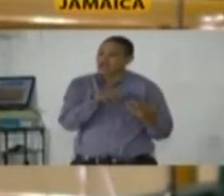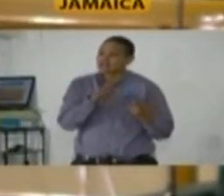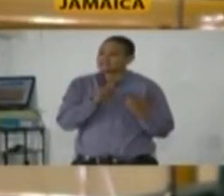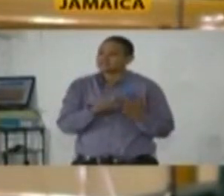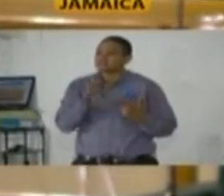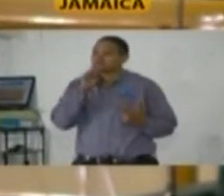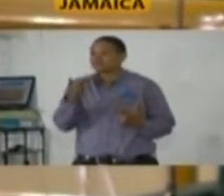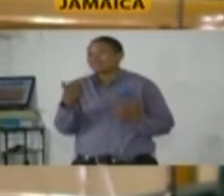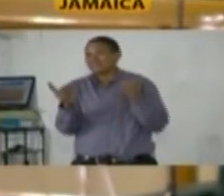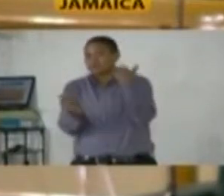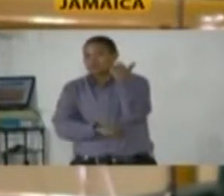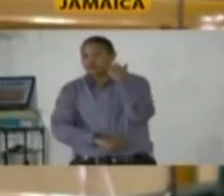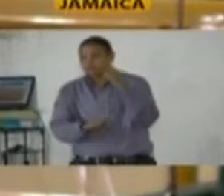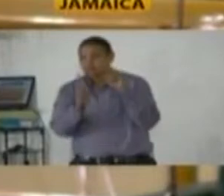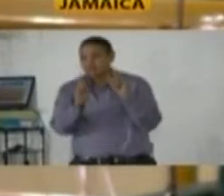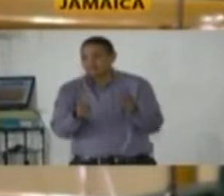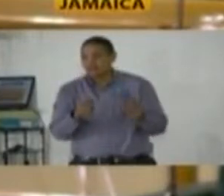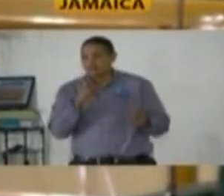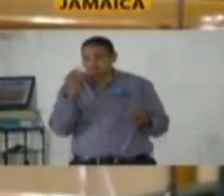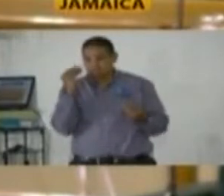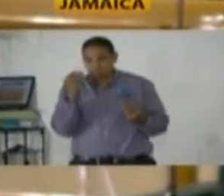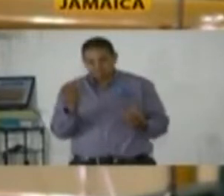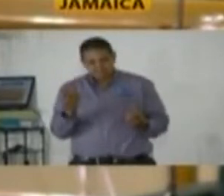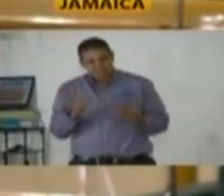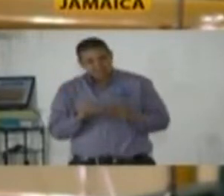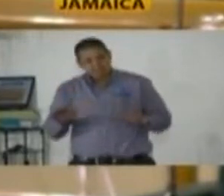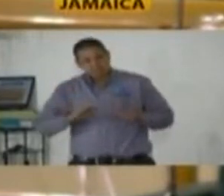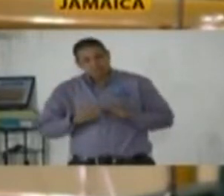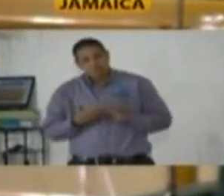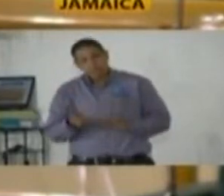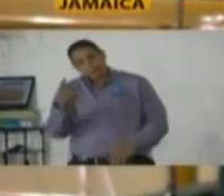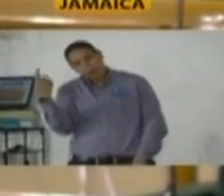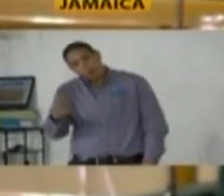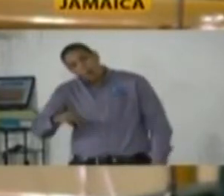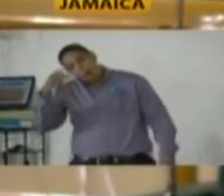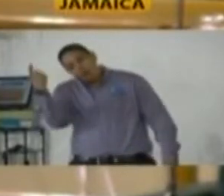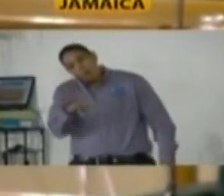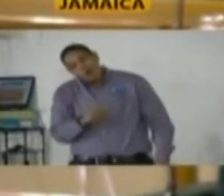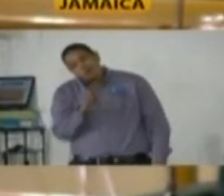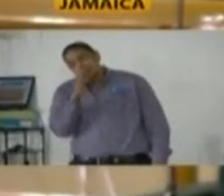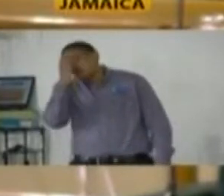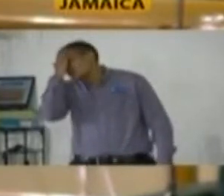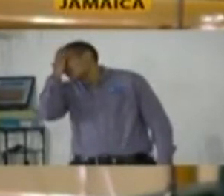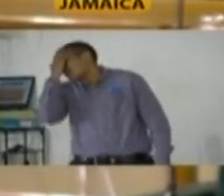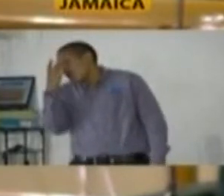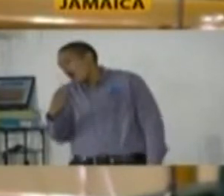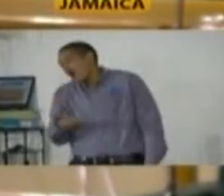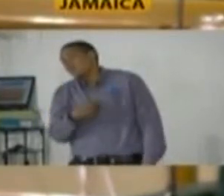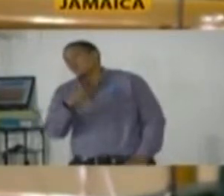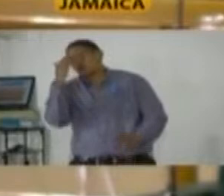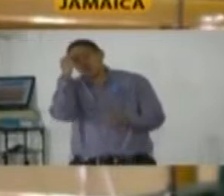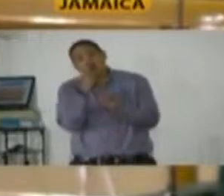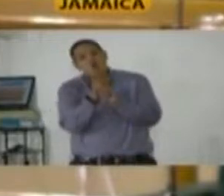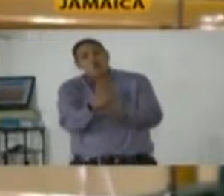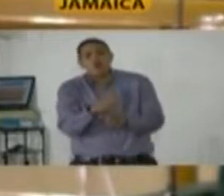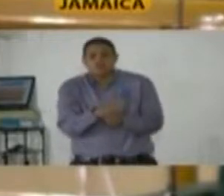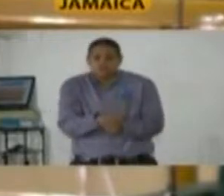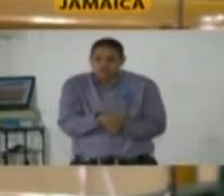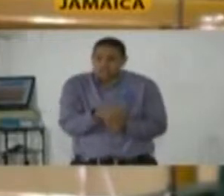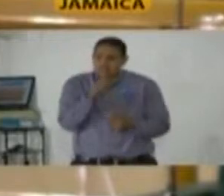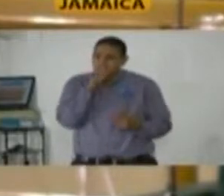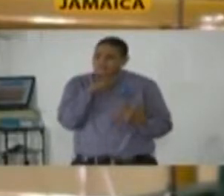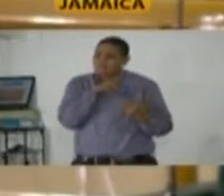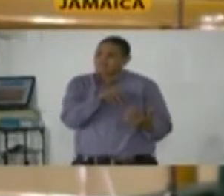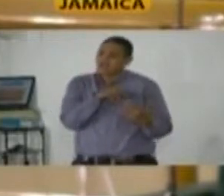punishment that is still practiced in many homes in Jamaica. We know as well that these sources of stress can lead to drug addiction, violence, and